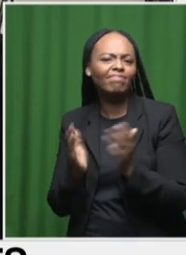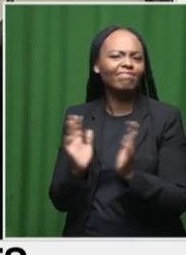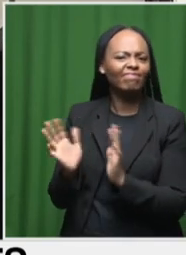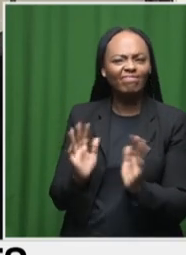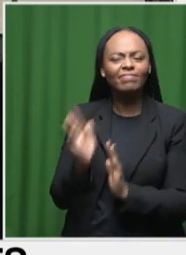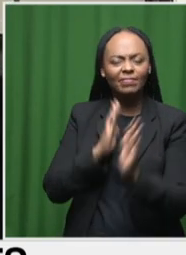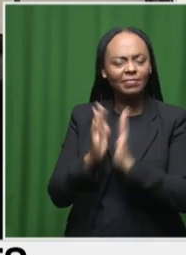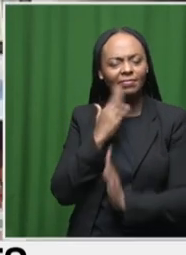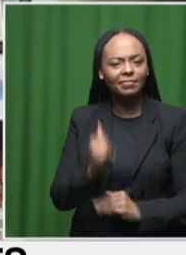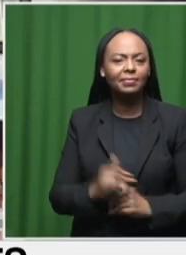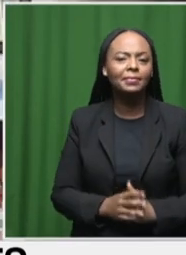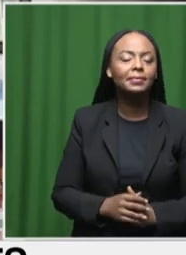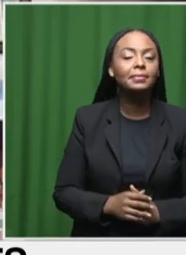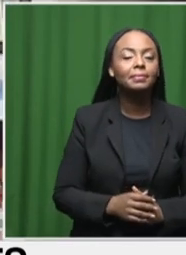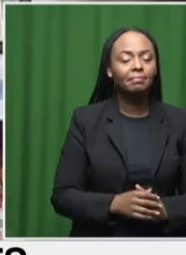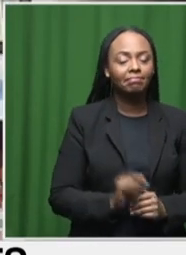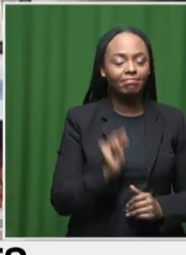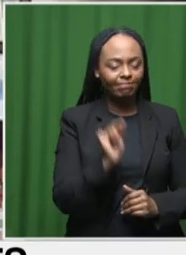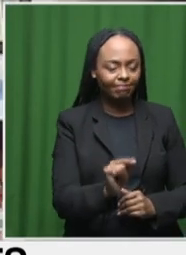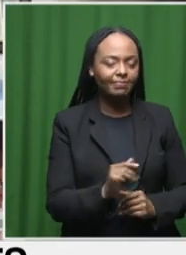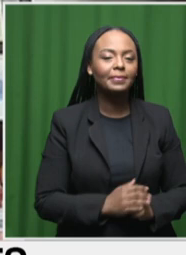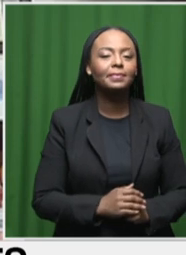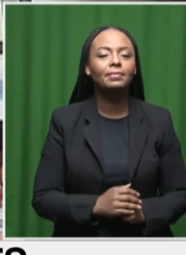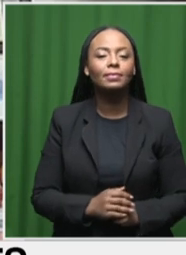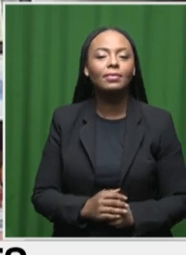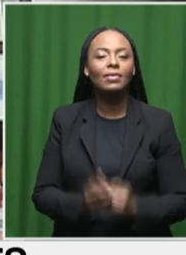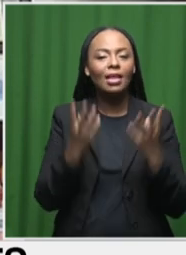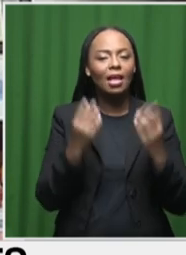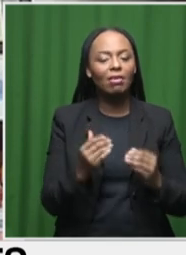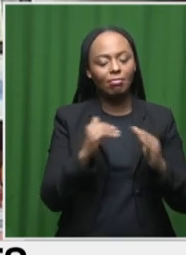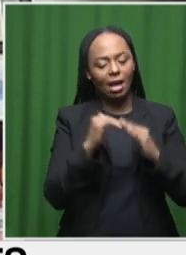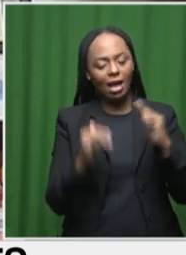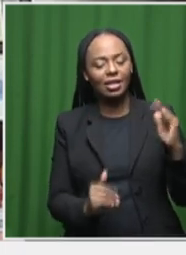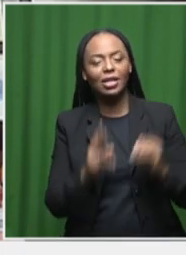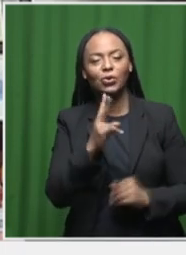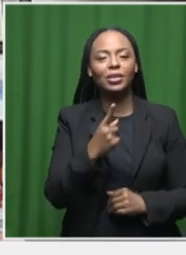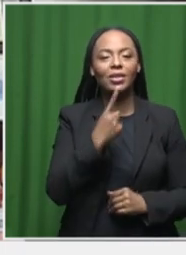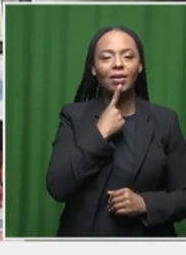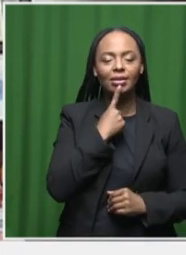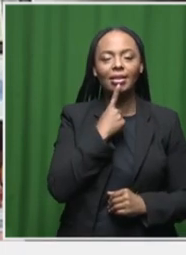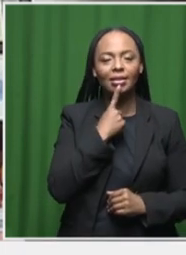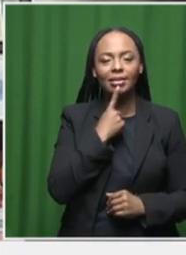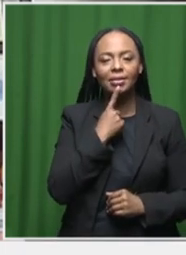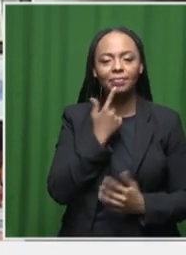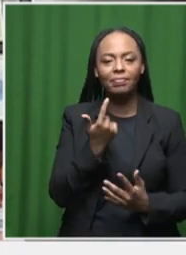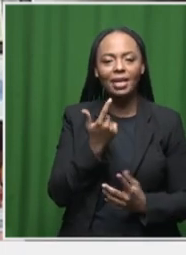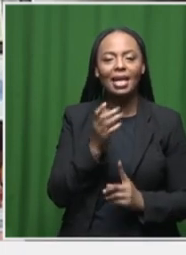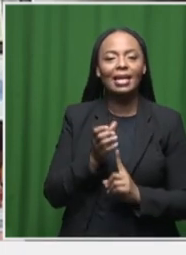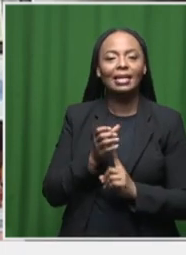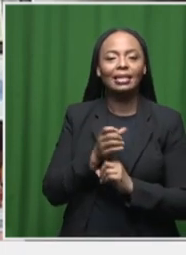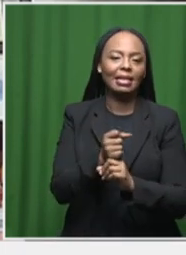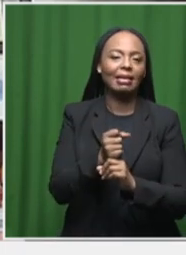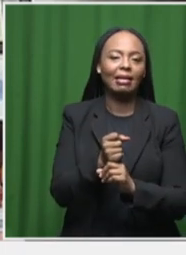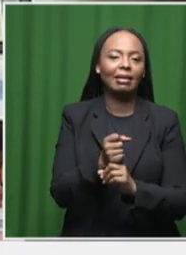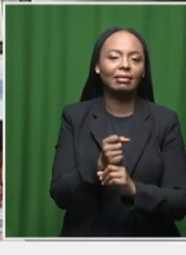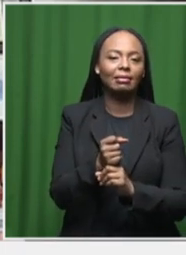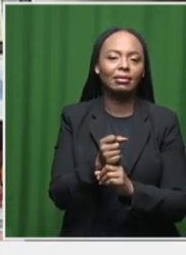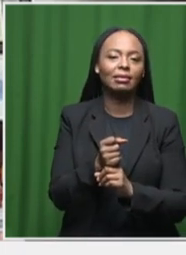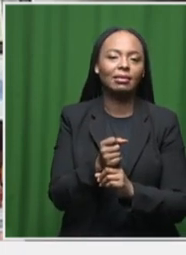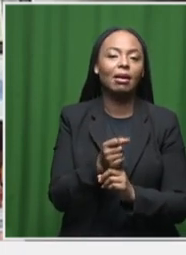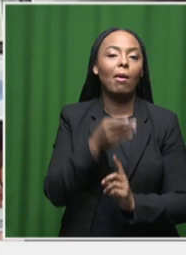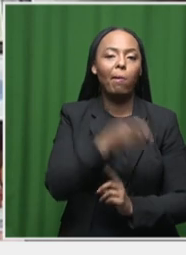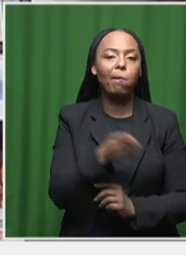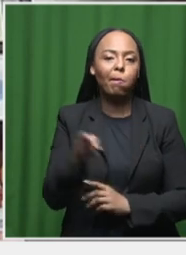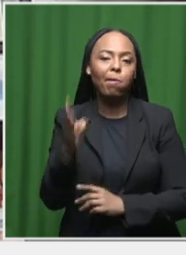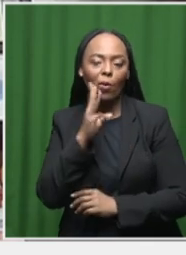So in terms of the number of delegates, we have just under 2,000 delegates that we know are going to arrive. It is a fact when you have